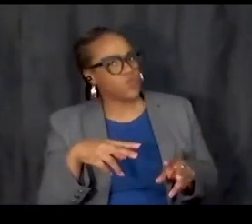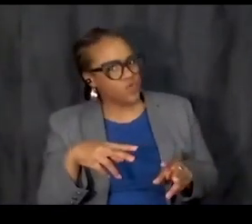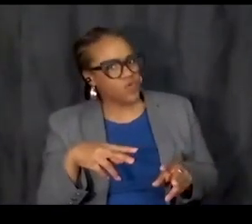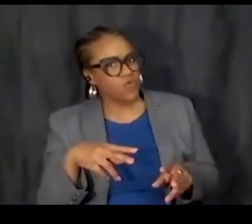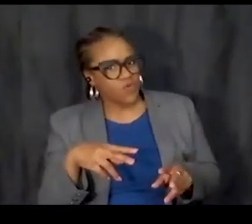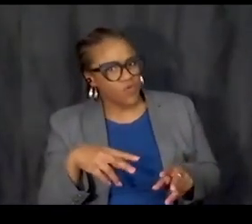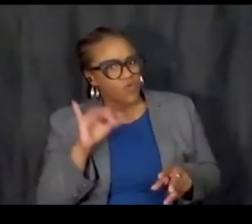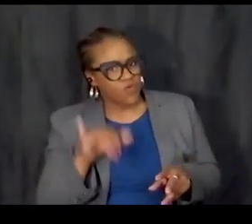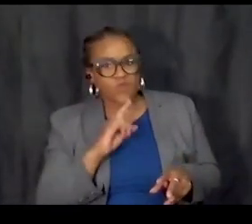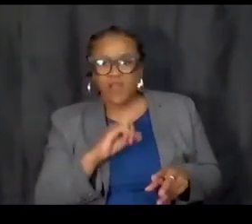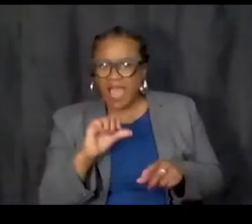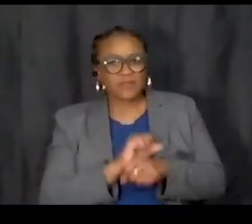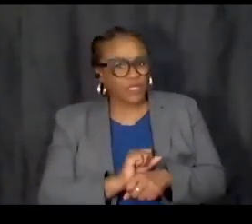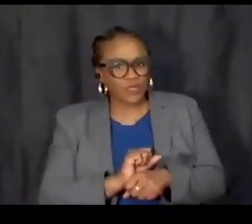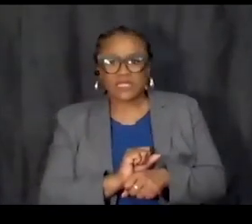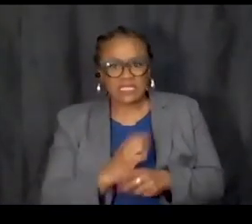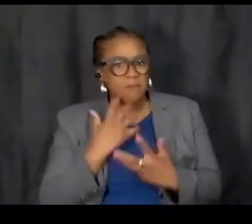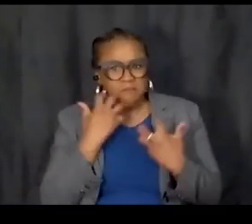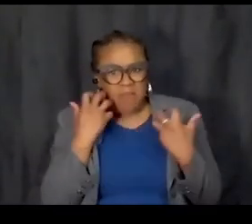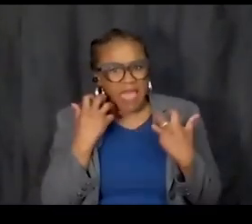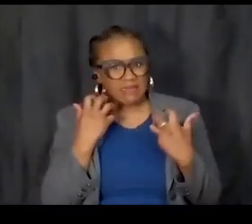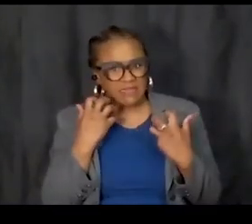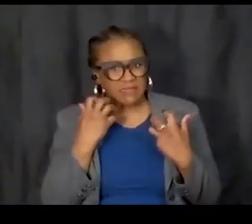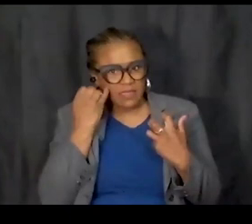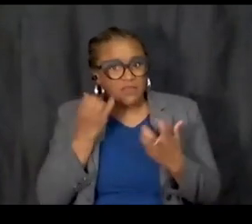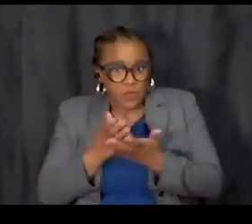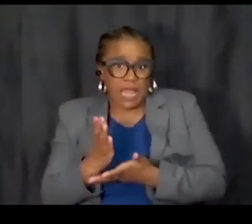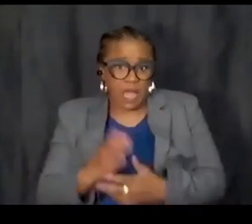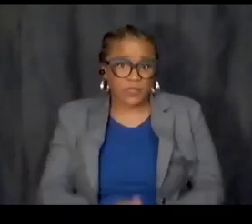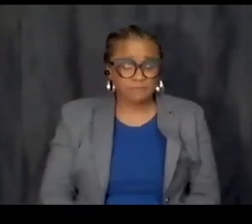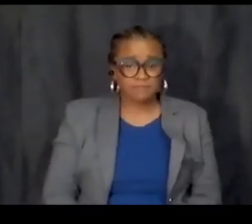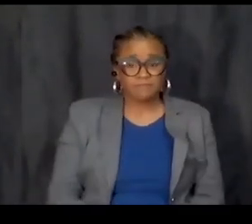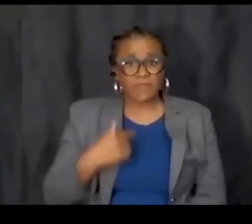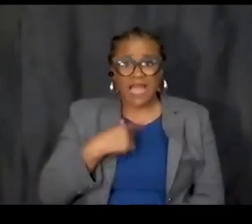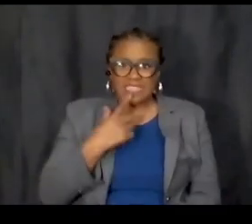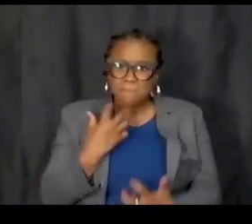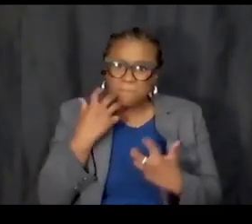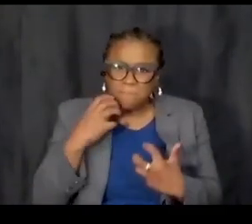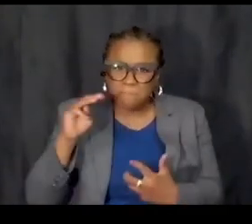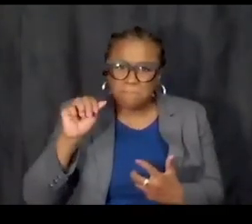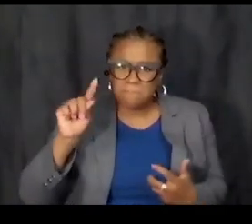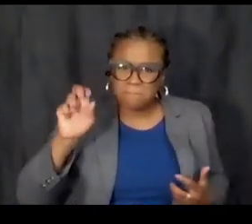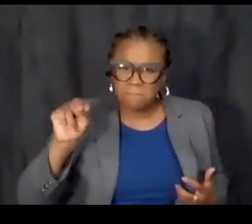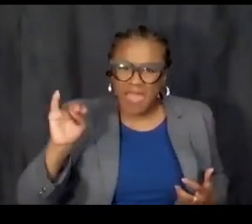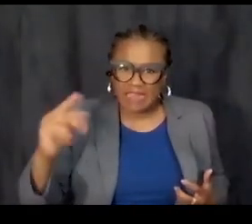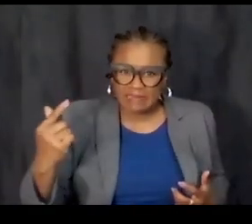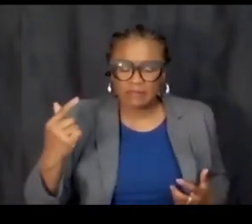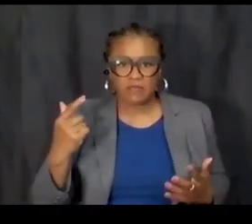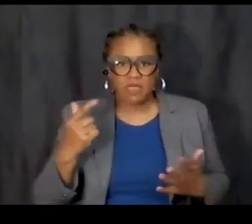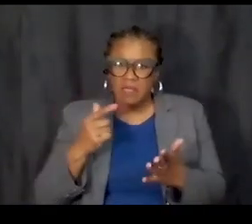absolutely maddening if you allow it to be, you know? And I say maddening in the most, in the purest sense, you